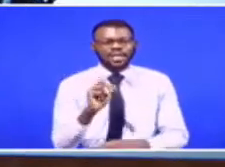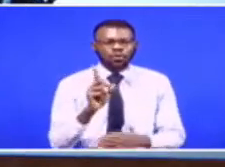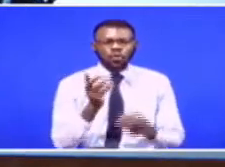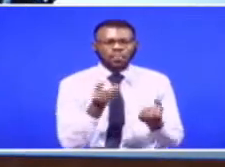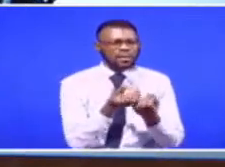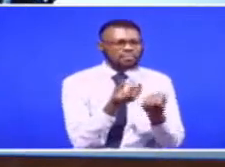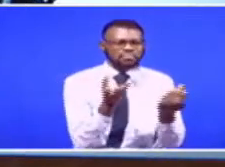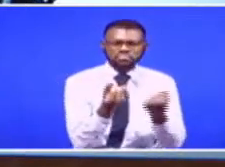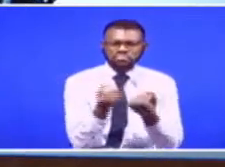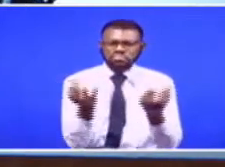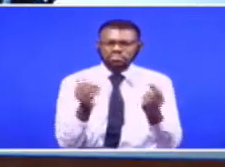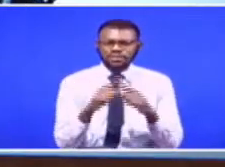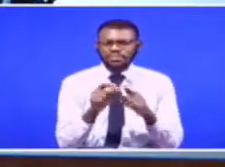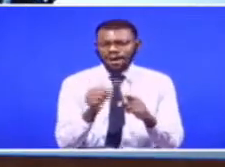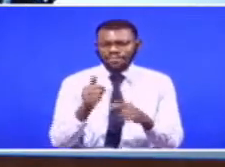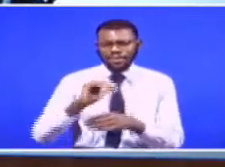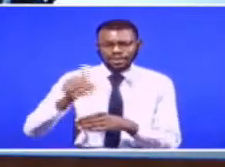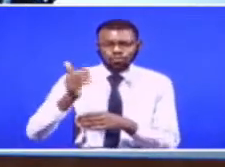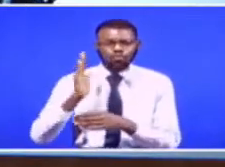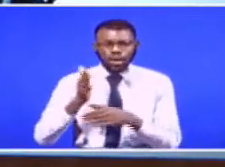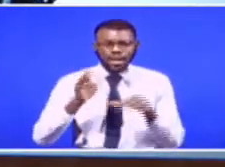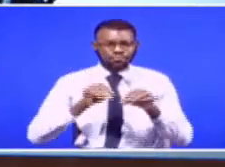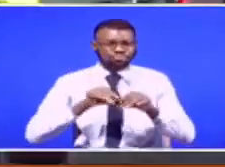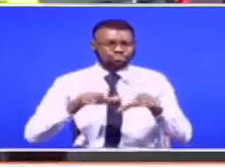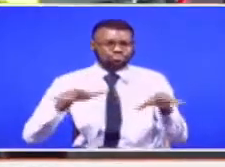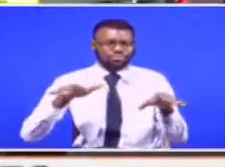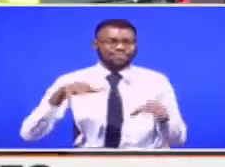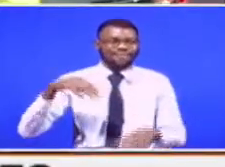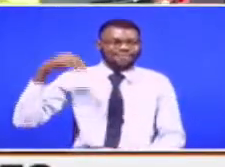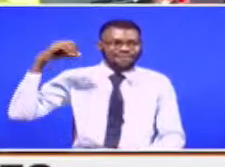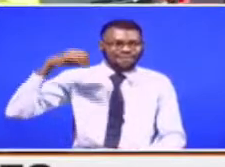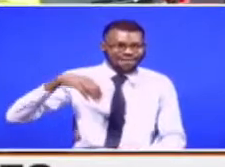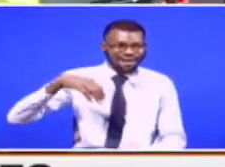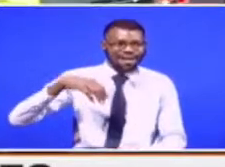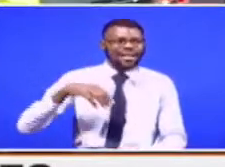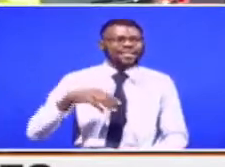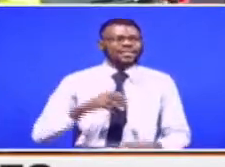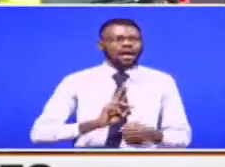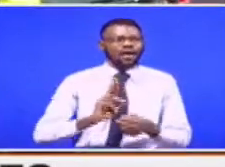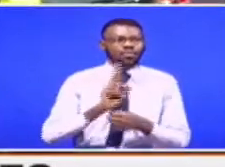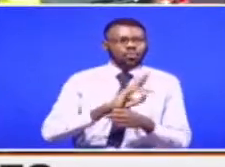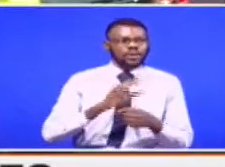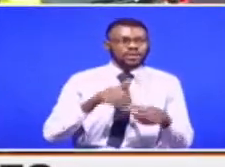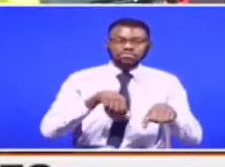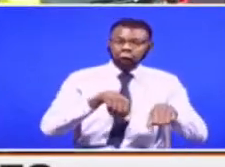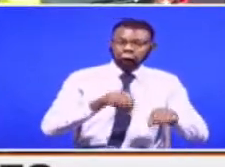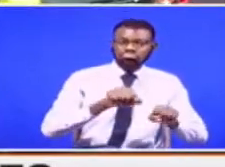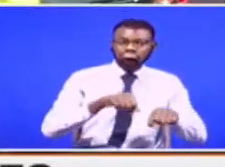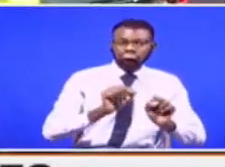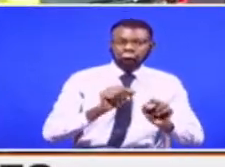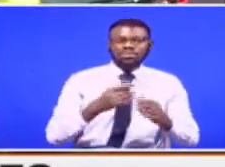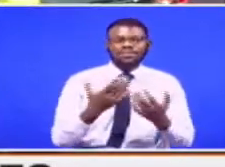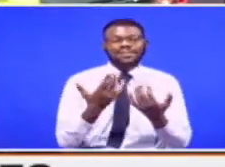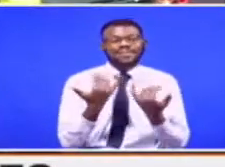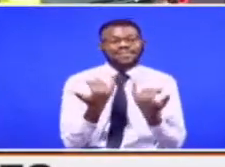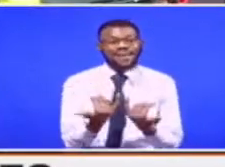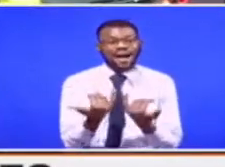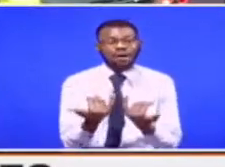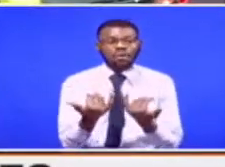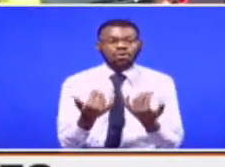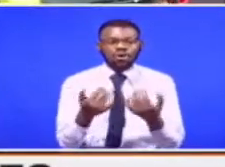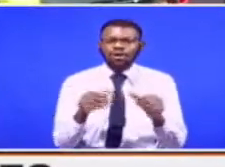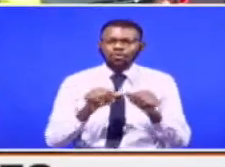expand to other towns. The launch of the electric motorcycles comes as the uptake of e-motorcycles in the